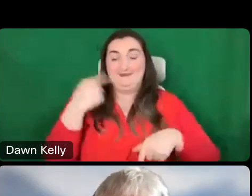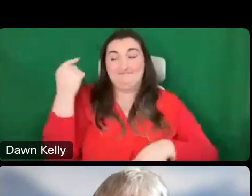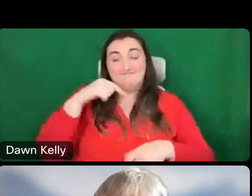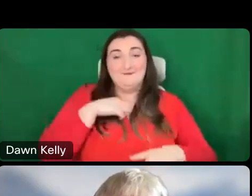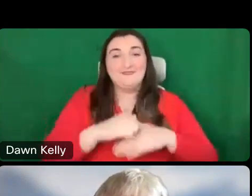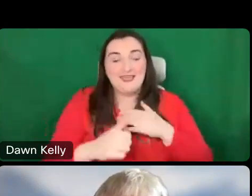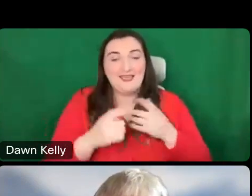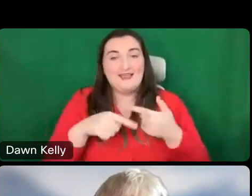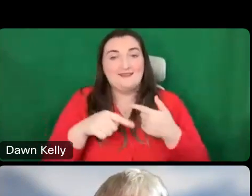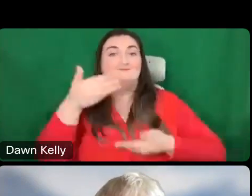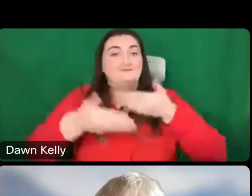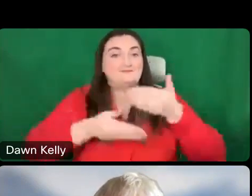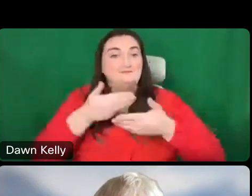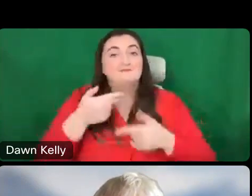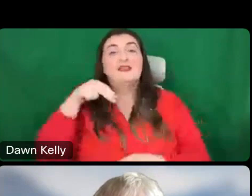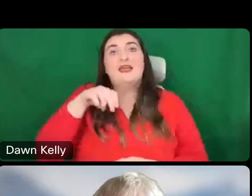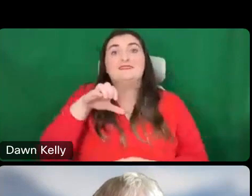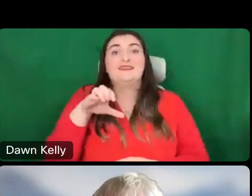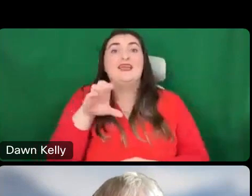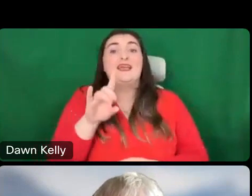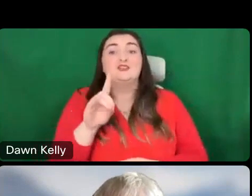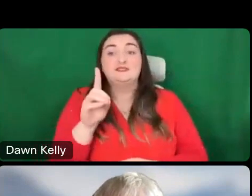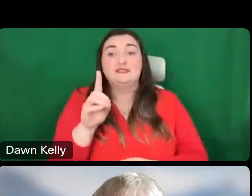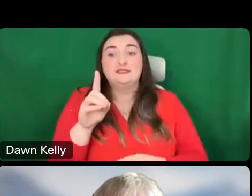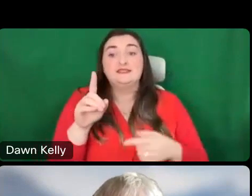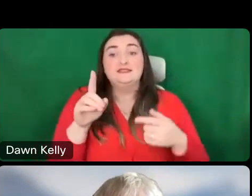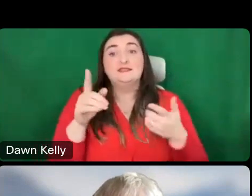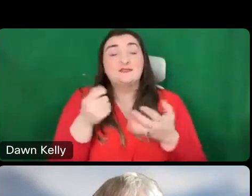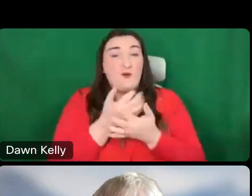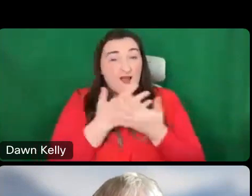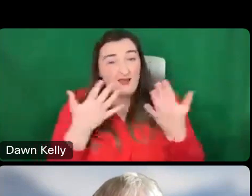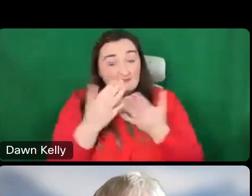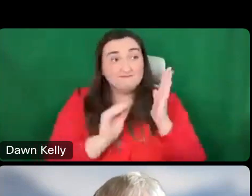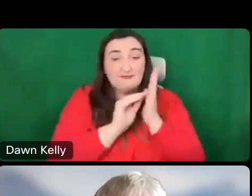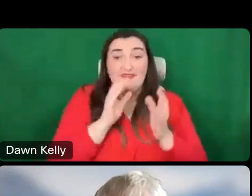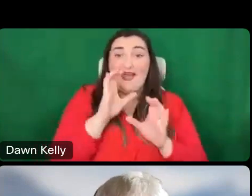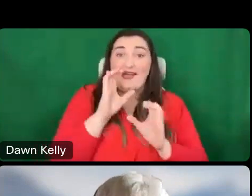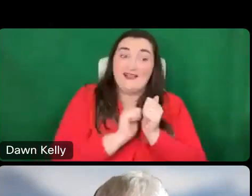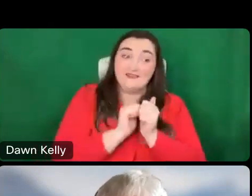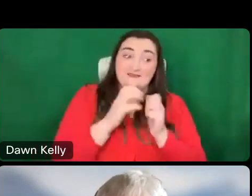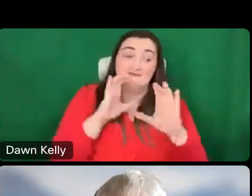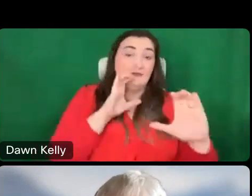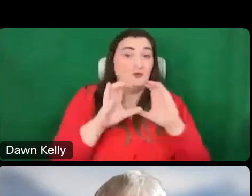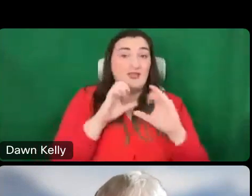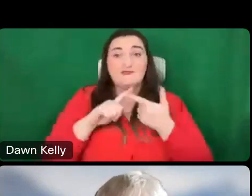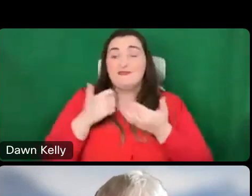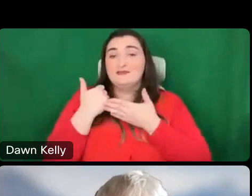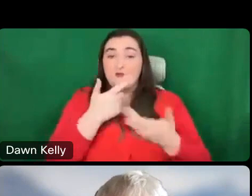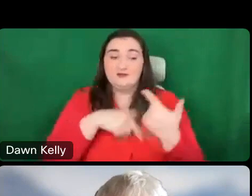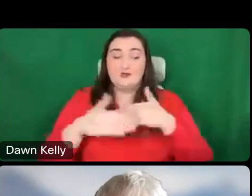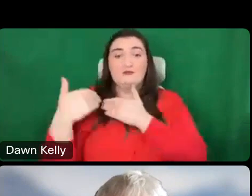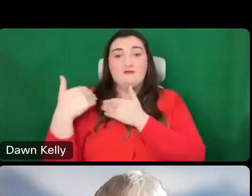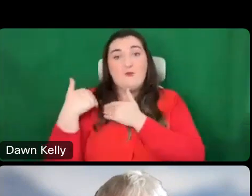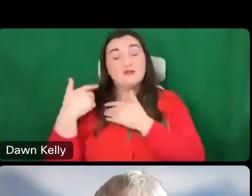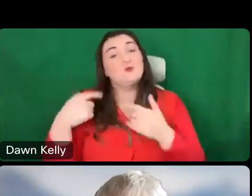as what I see as NCHD's role in the Act would be largely in relation to communication and support. So when I look